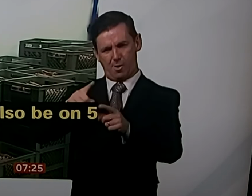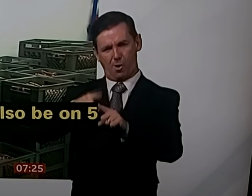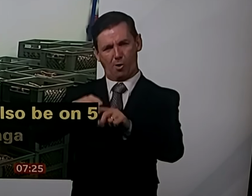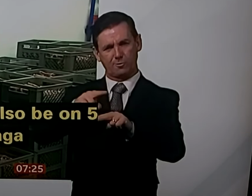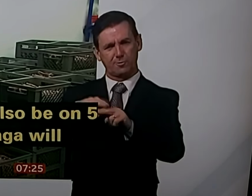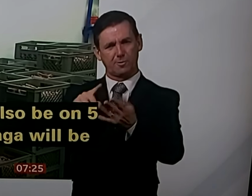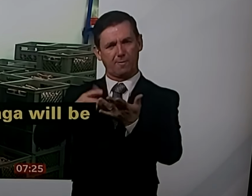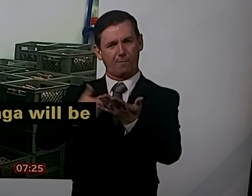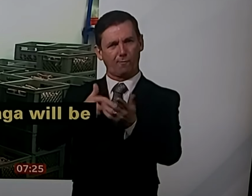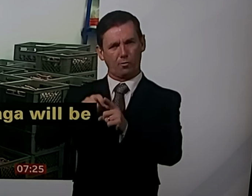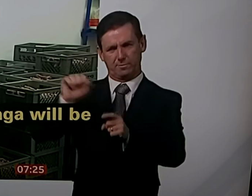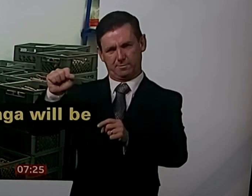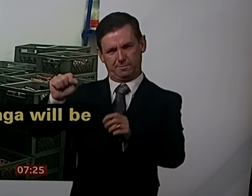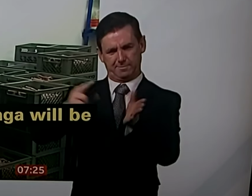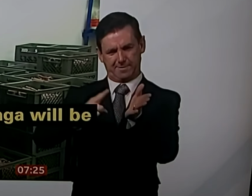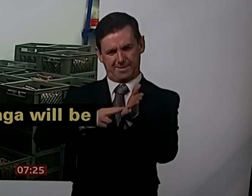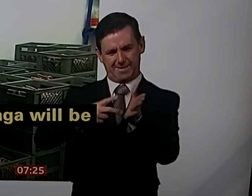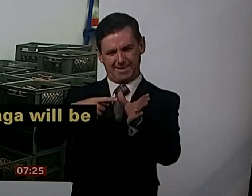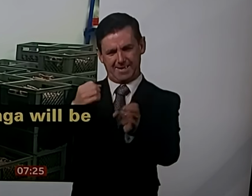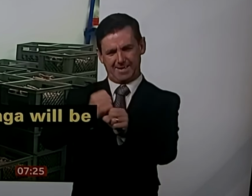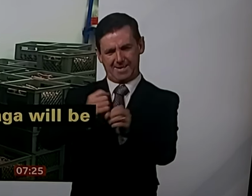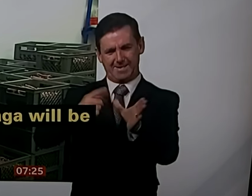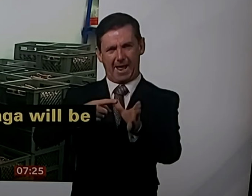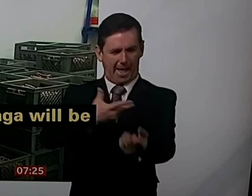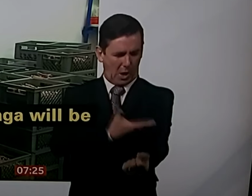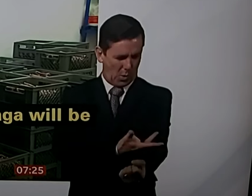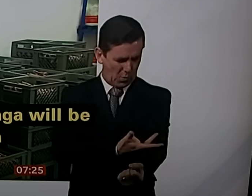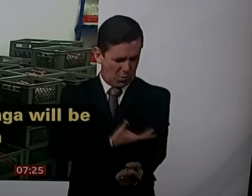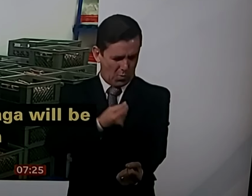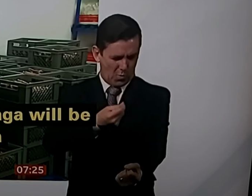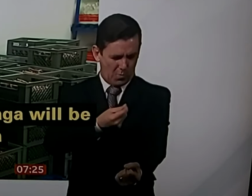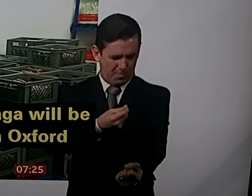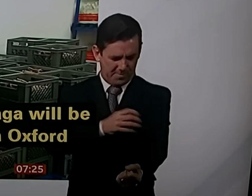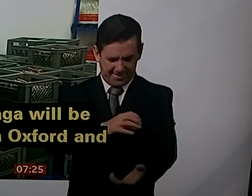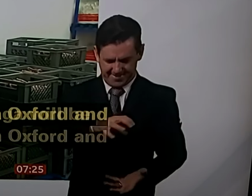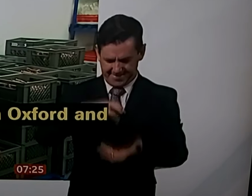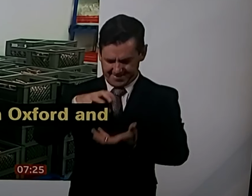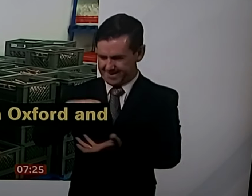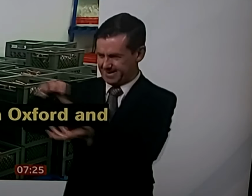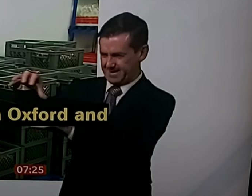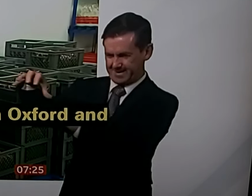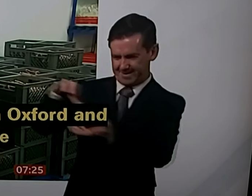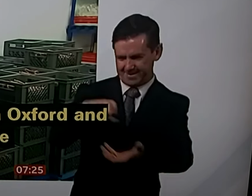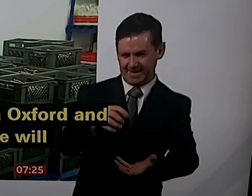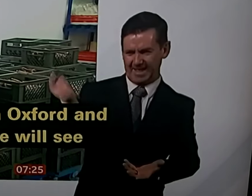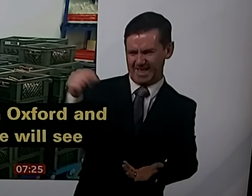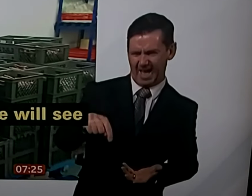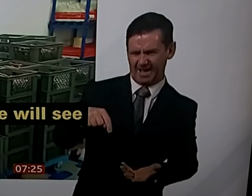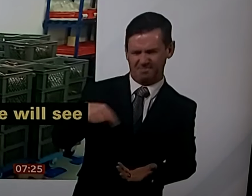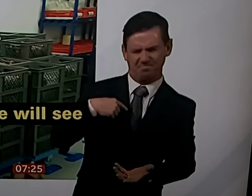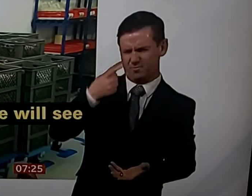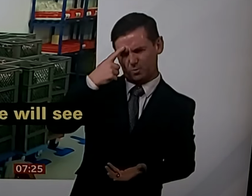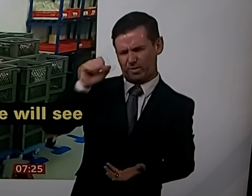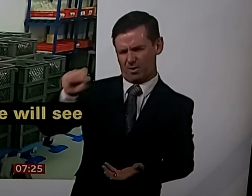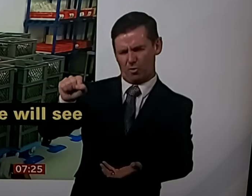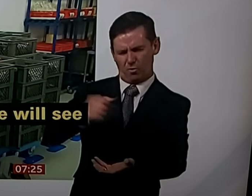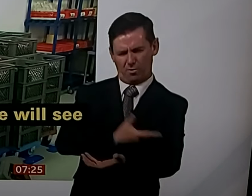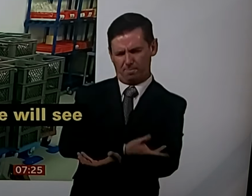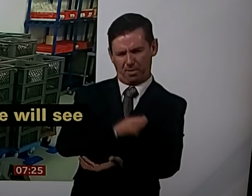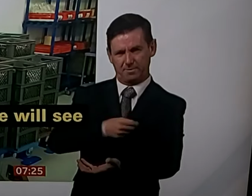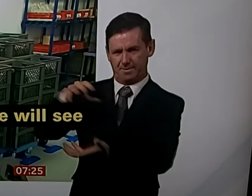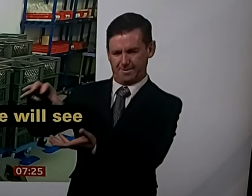really good in glass, so we're going to see it come on, and then we're going to bring it here, not her blood, it really won't get here in time, and then we're going to follow in the